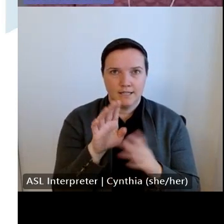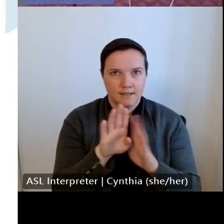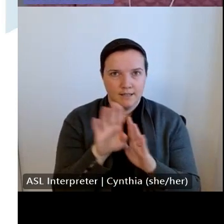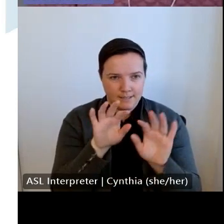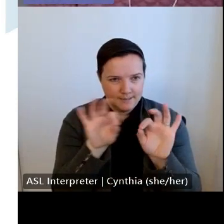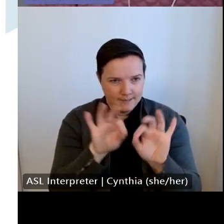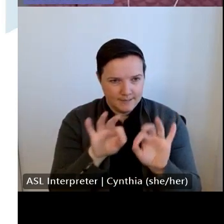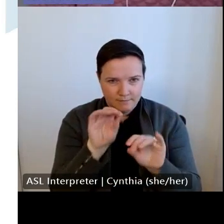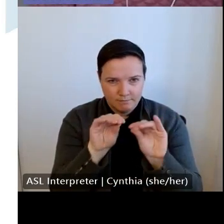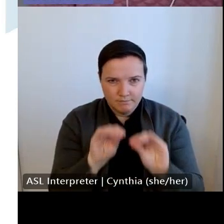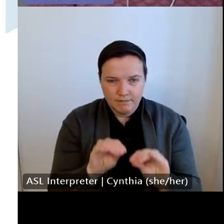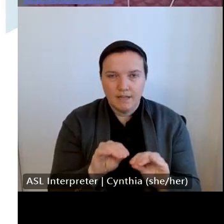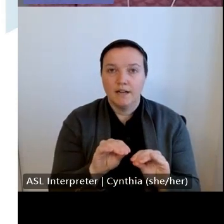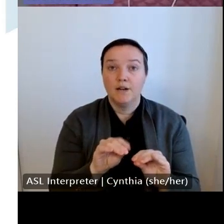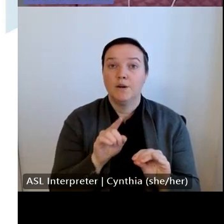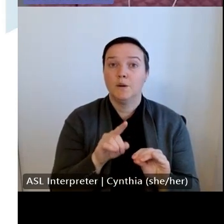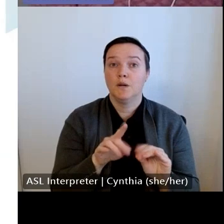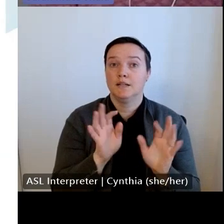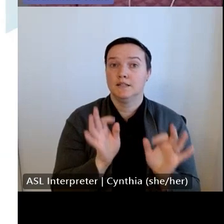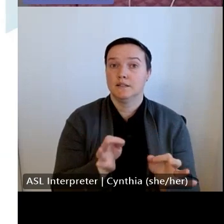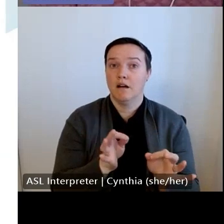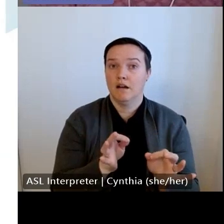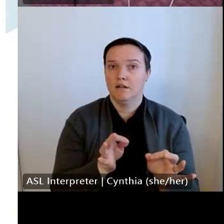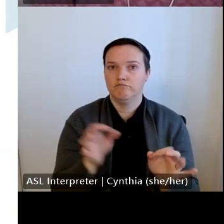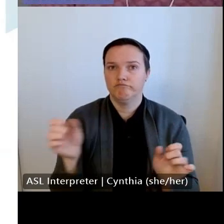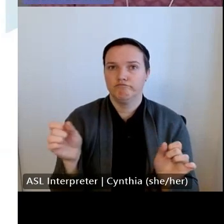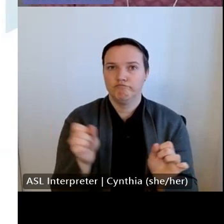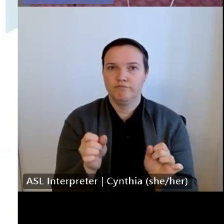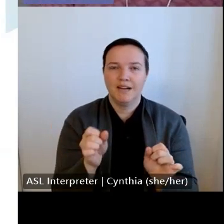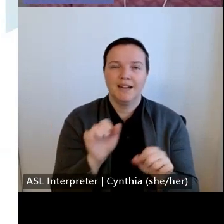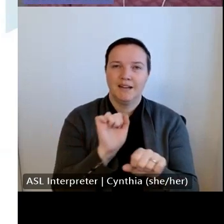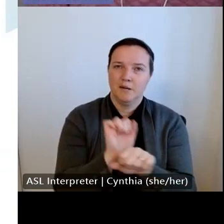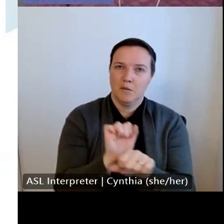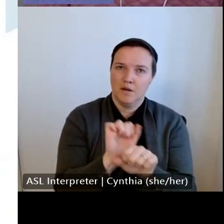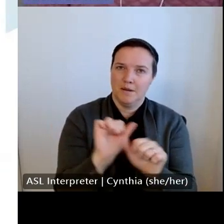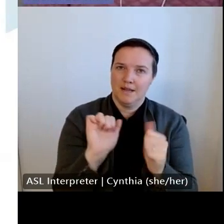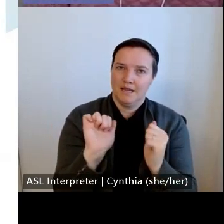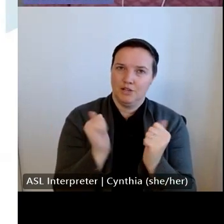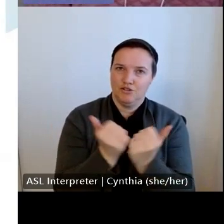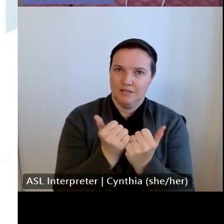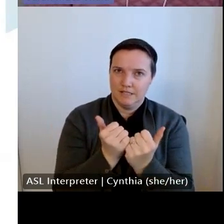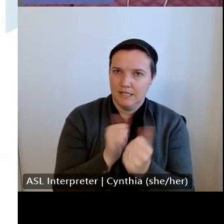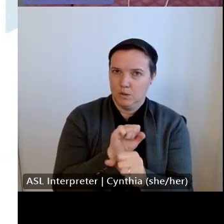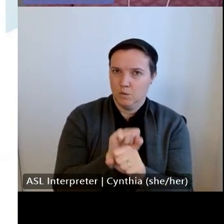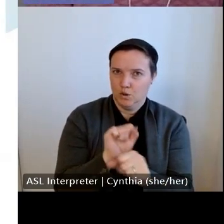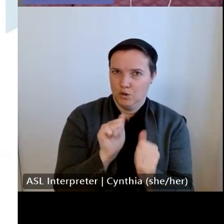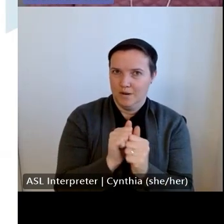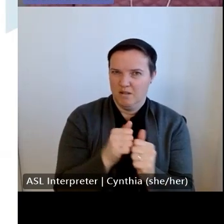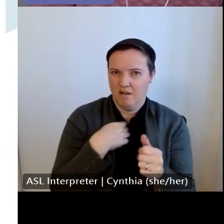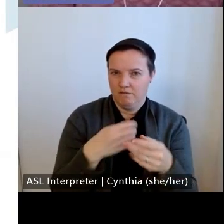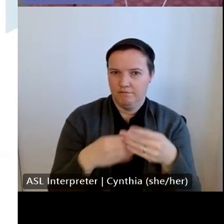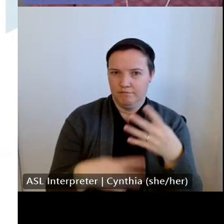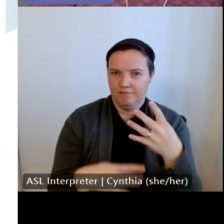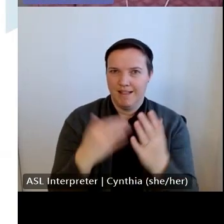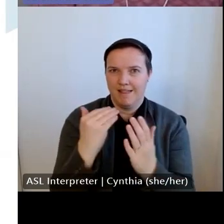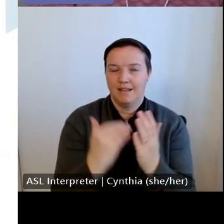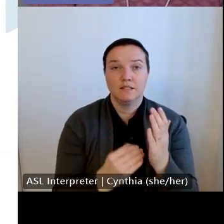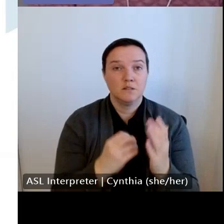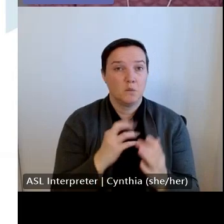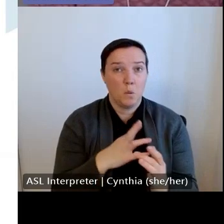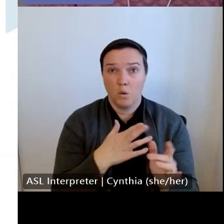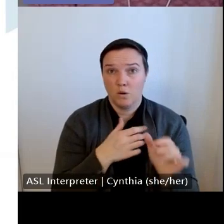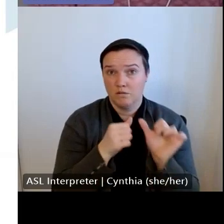can select to work with an employment agency, and there's many noted on the list, or you can